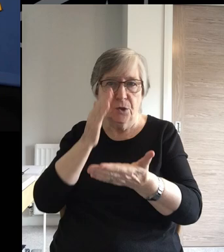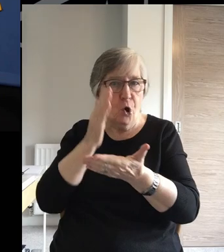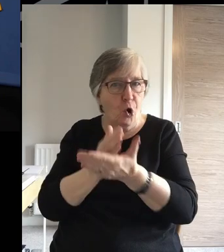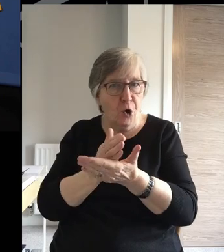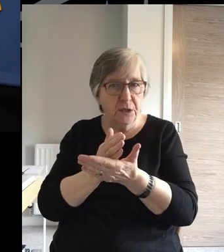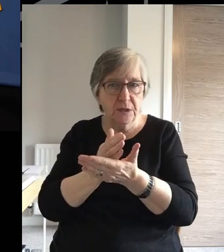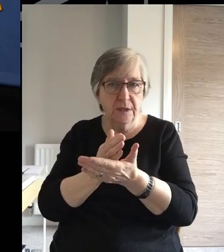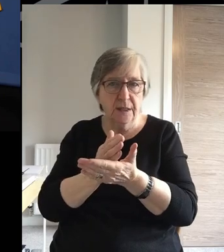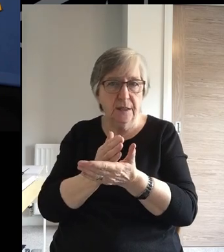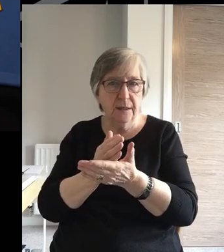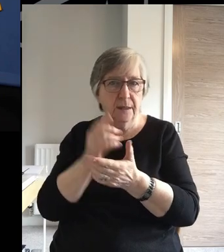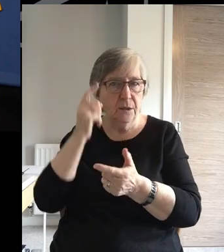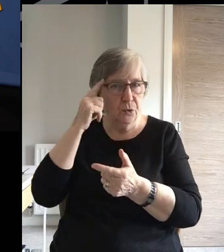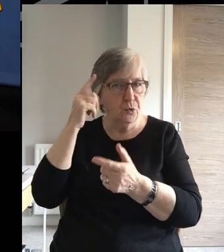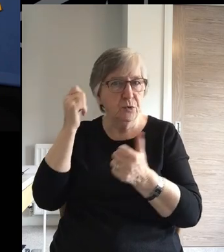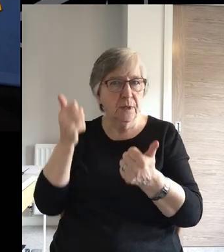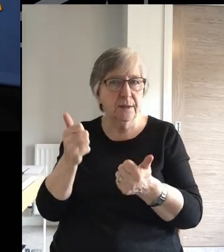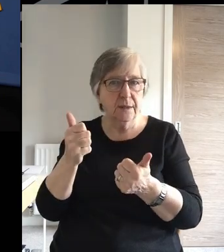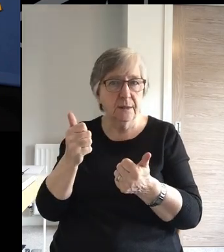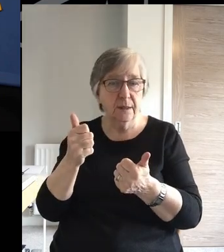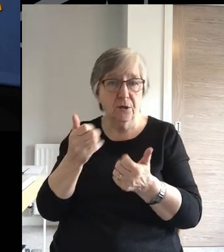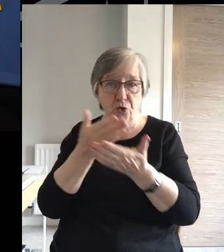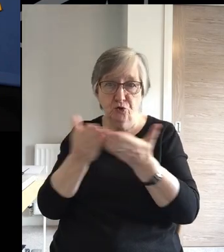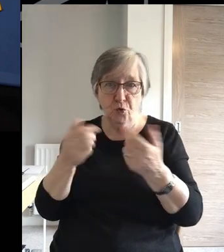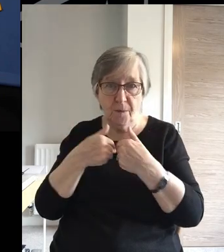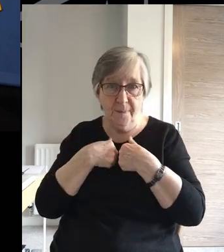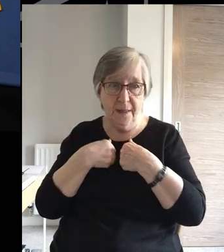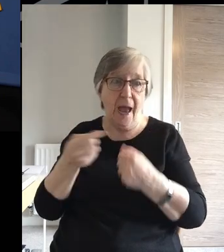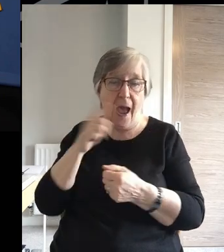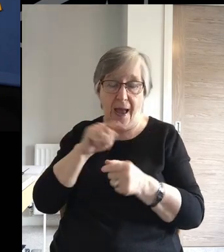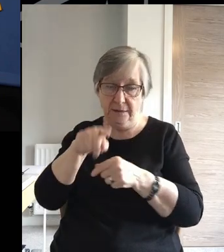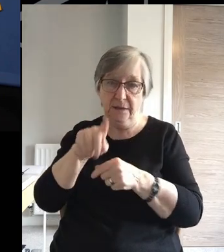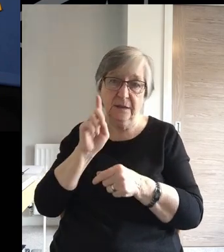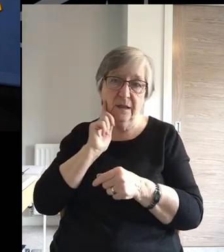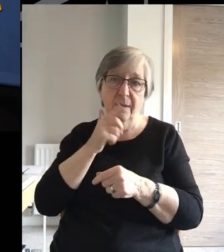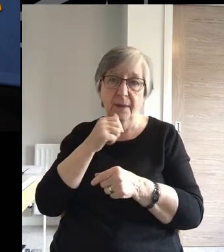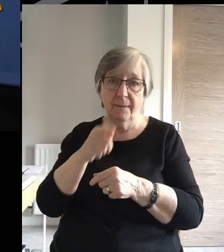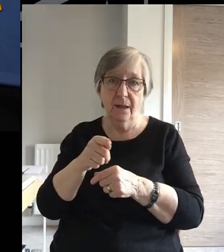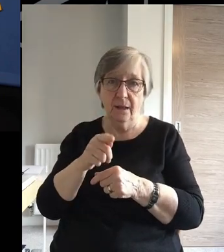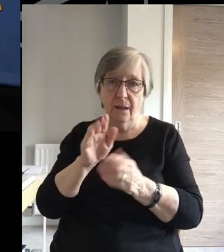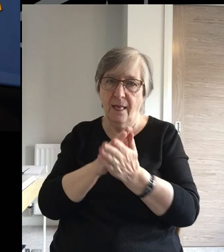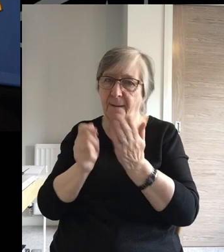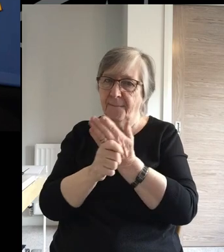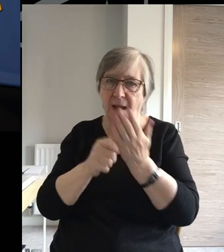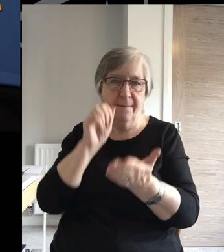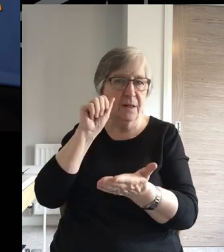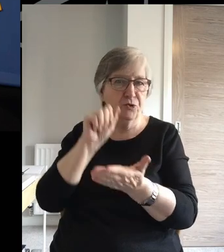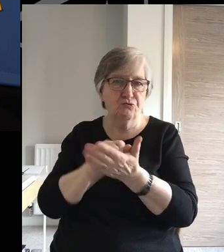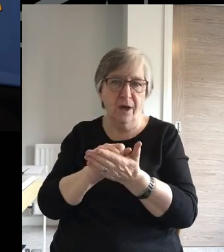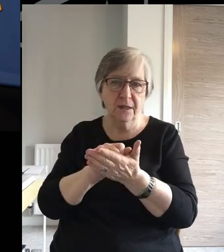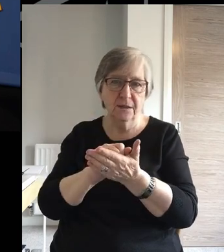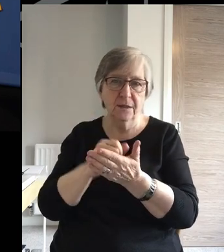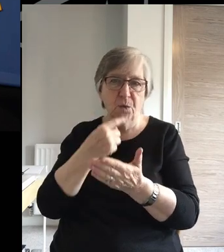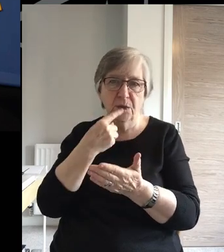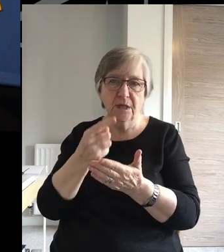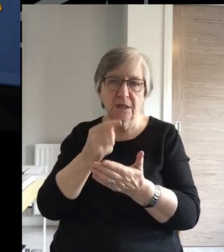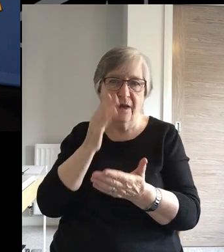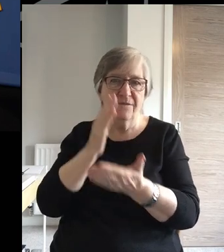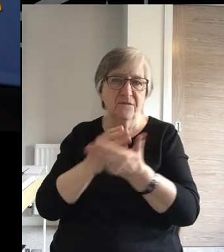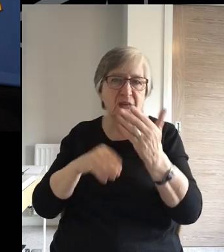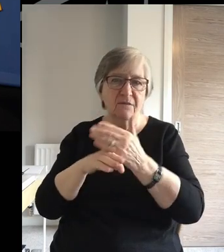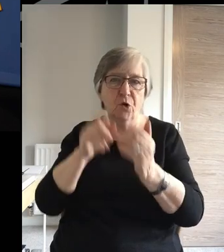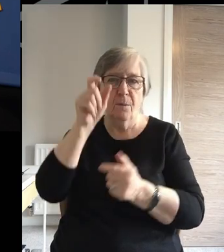has shown me, and I'm sure your congregation, that the Bible is right when it says a faithful person will abound